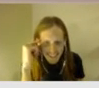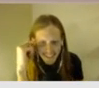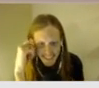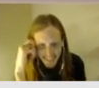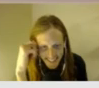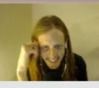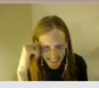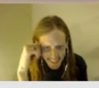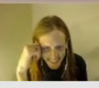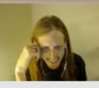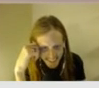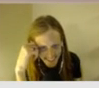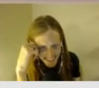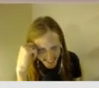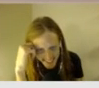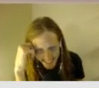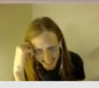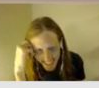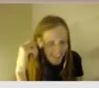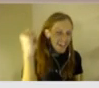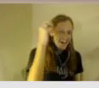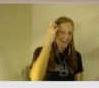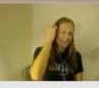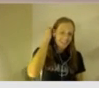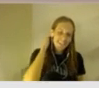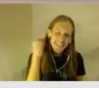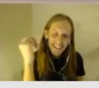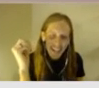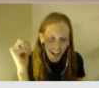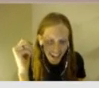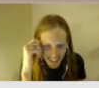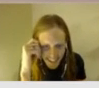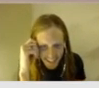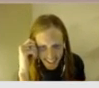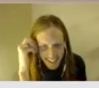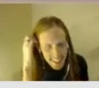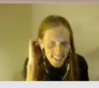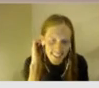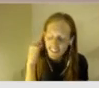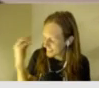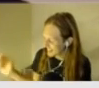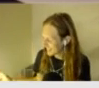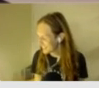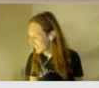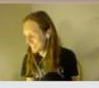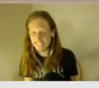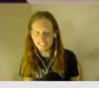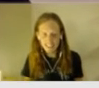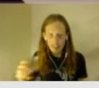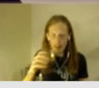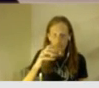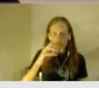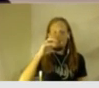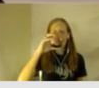just carry on. I'm sure it's a knock against me in some way. But so it's been fun. And you know, even on the streets, though, I